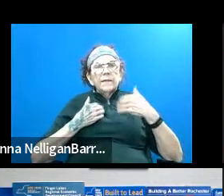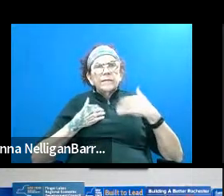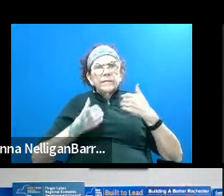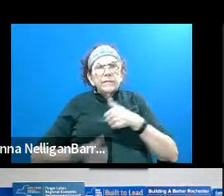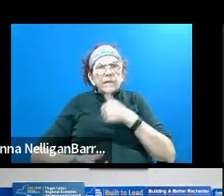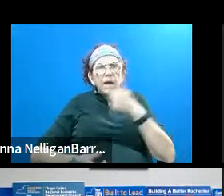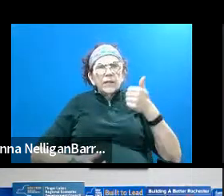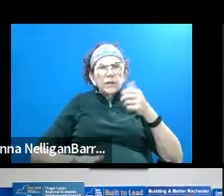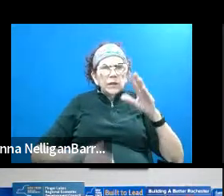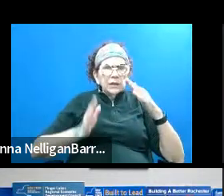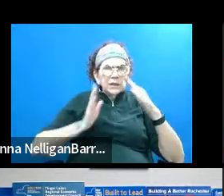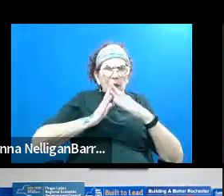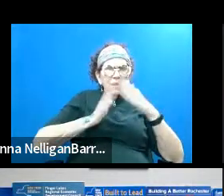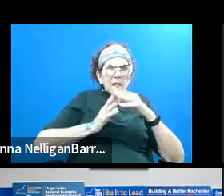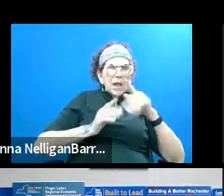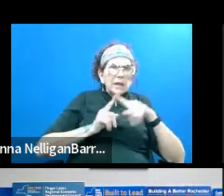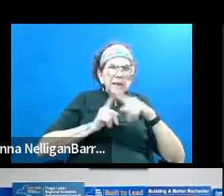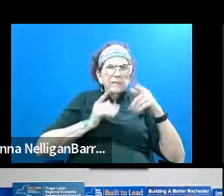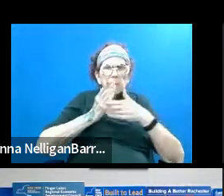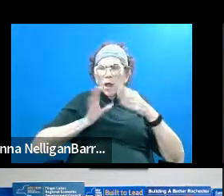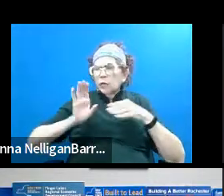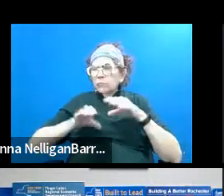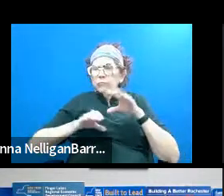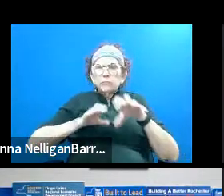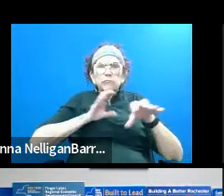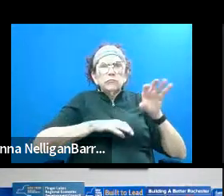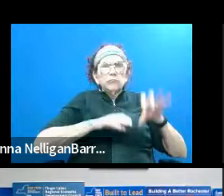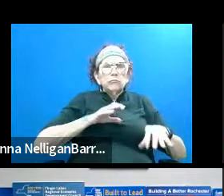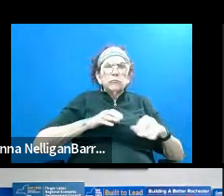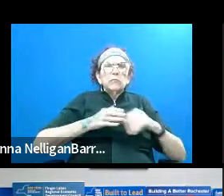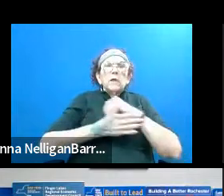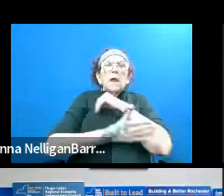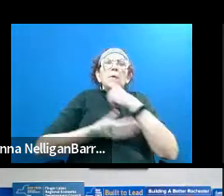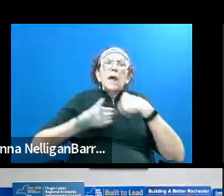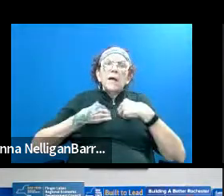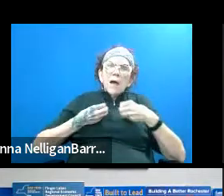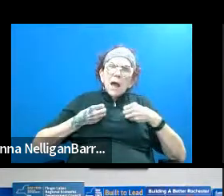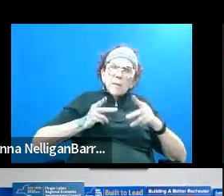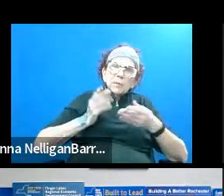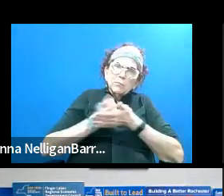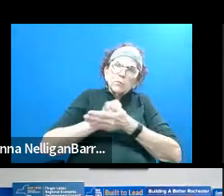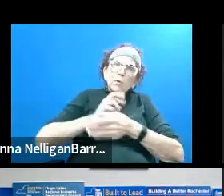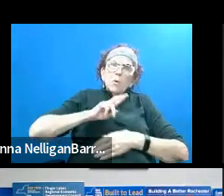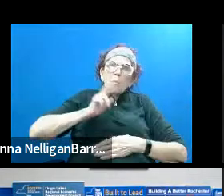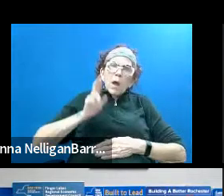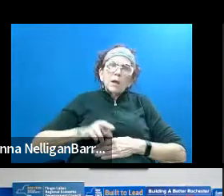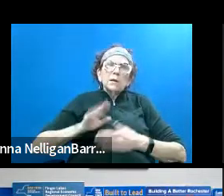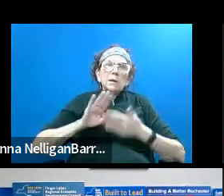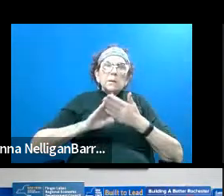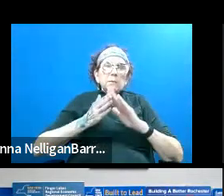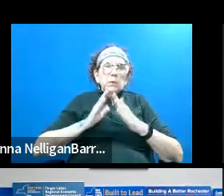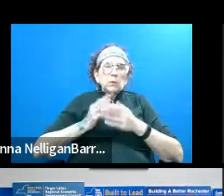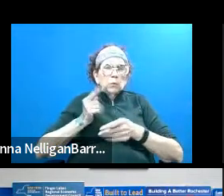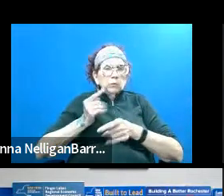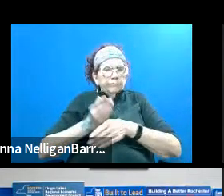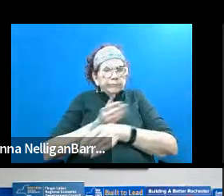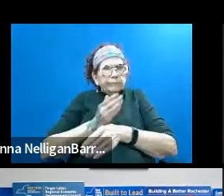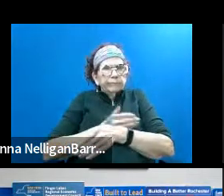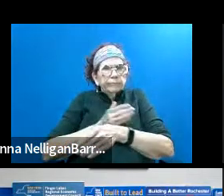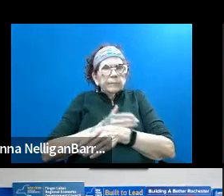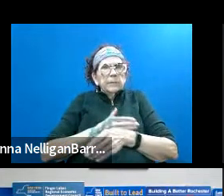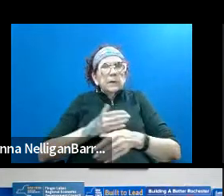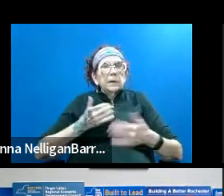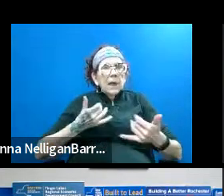country has. We have the opportunity to finally do that, and Rochester should be no different. So I'm excited about this. And again, I thank you all for the